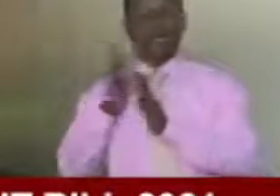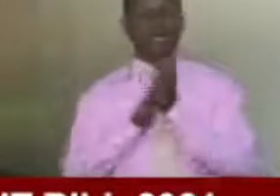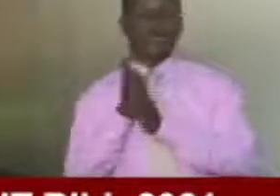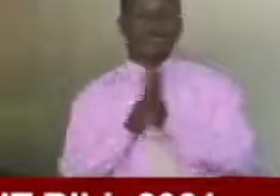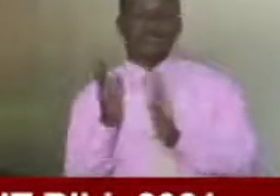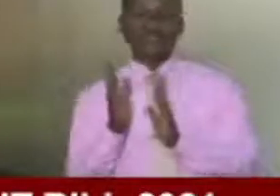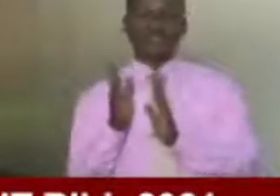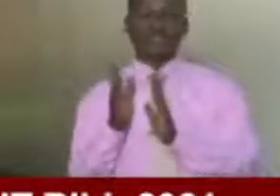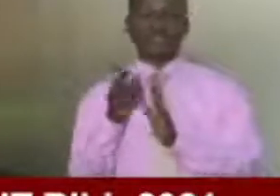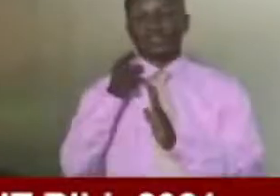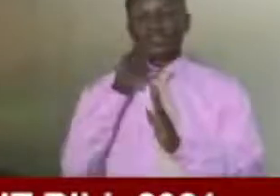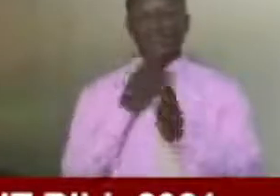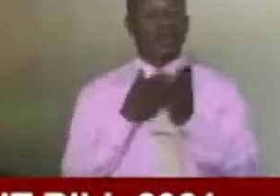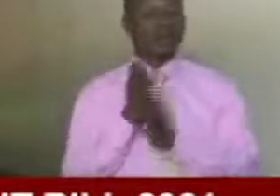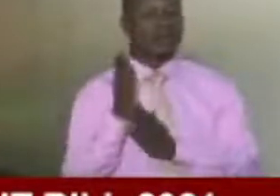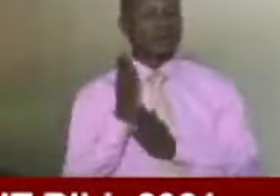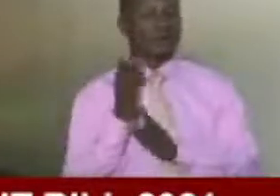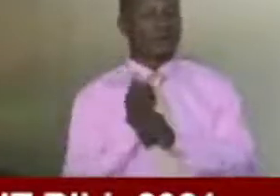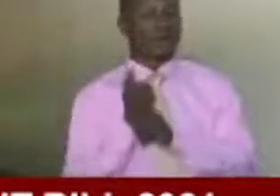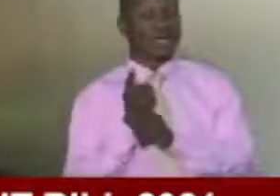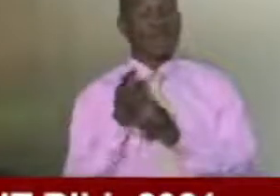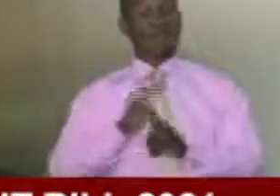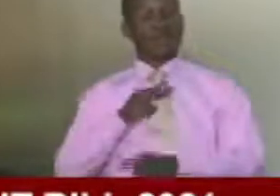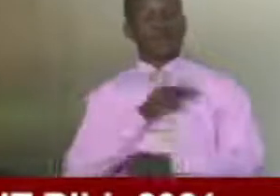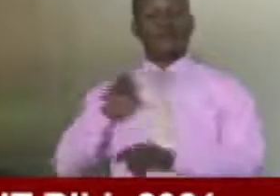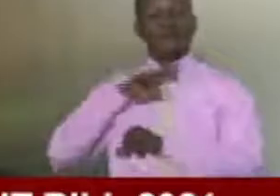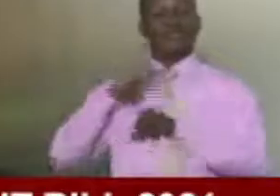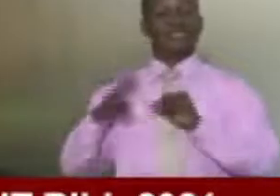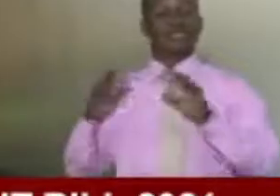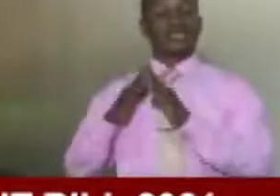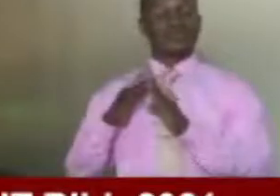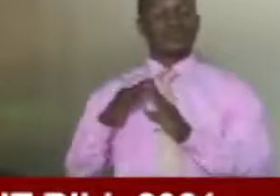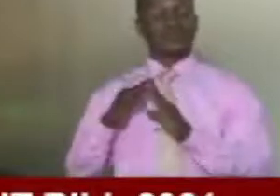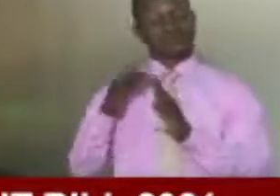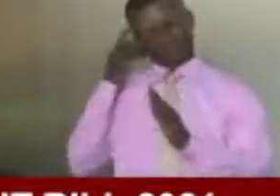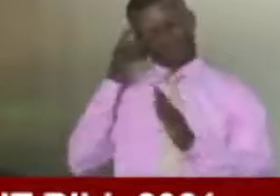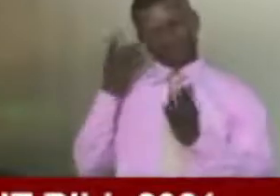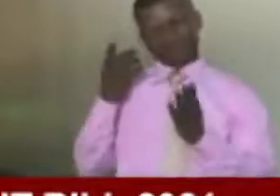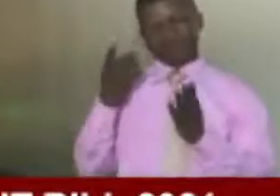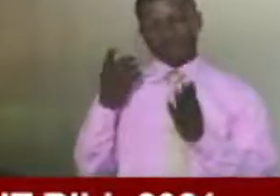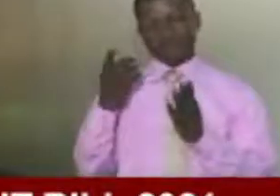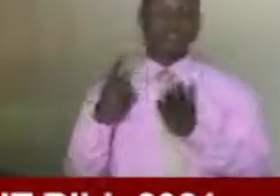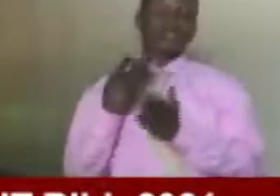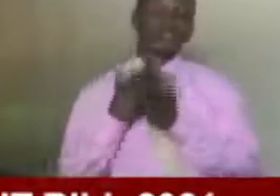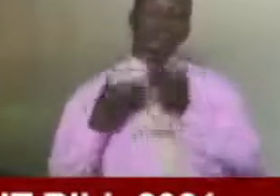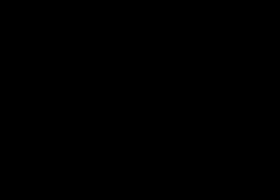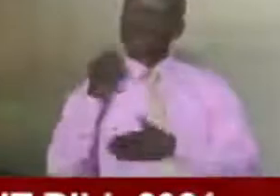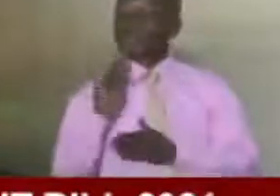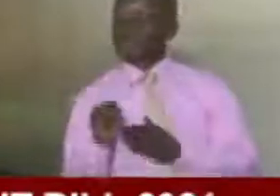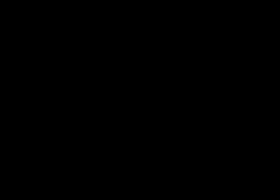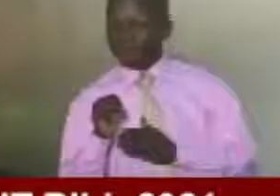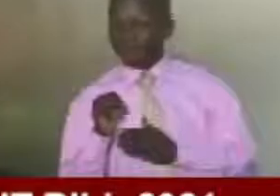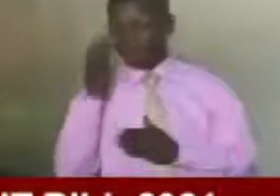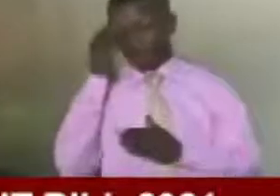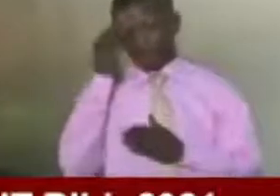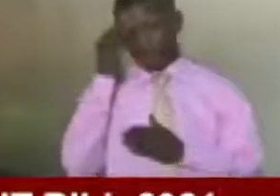and you are right. Members of the National Assembly perceive, and some of them know for a fact,